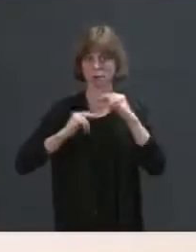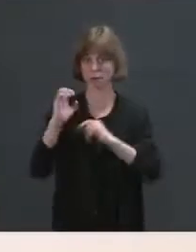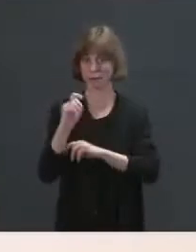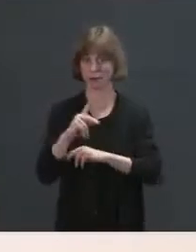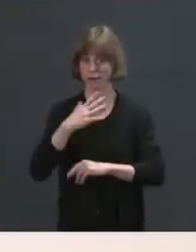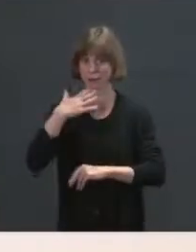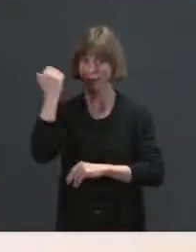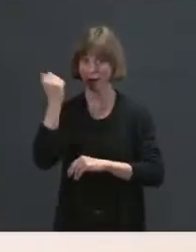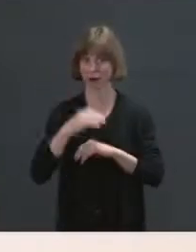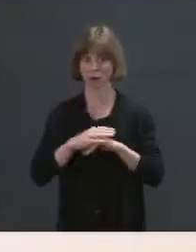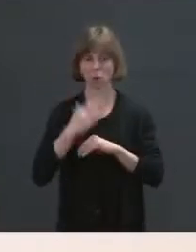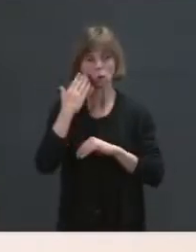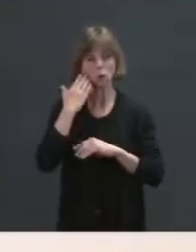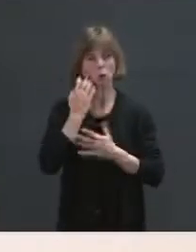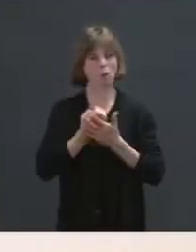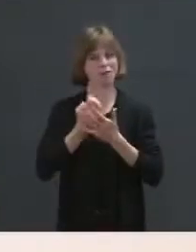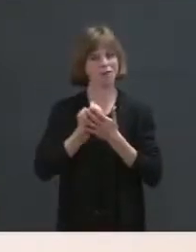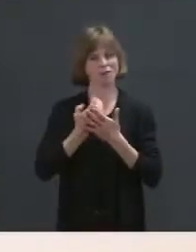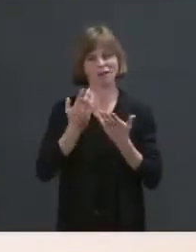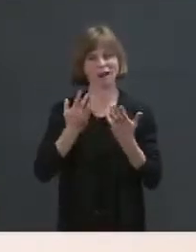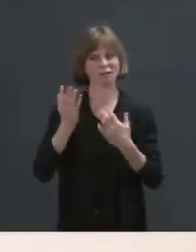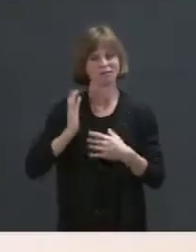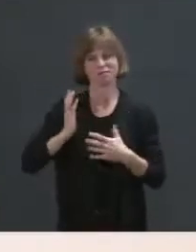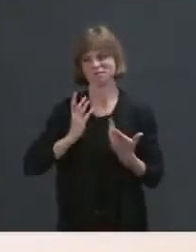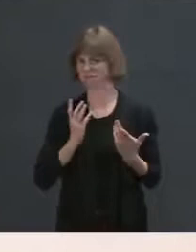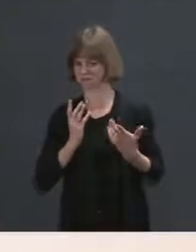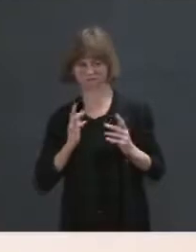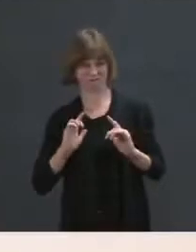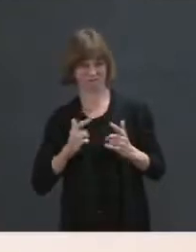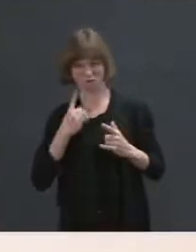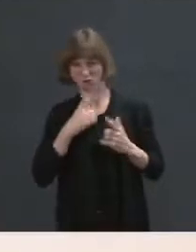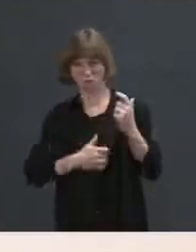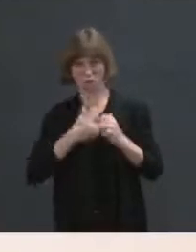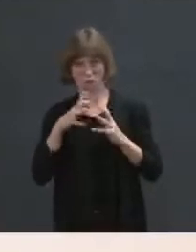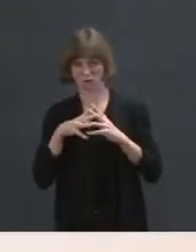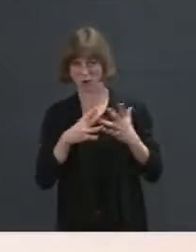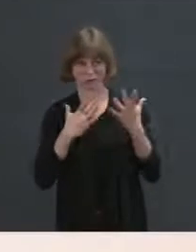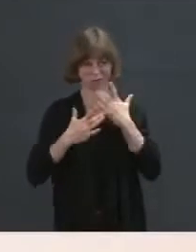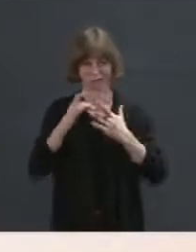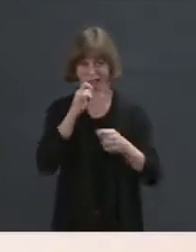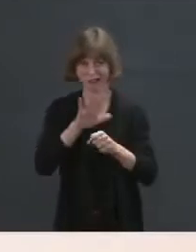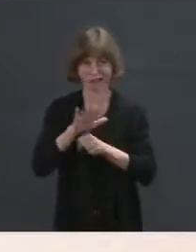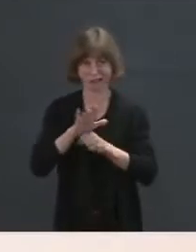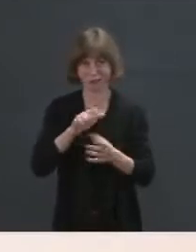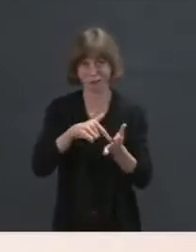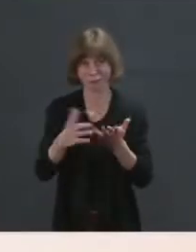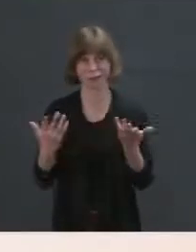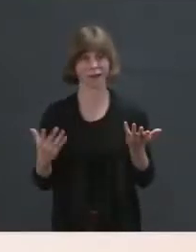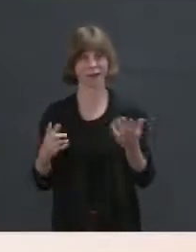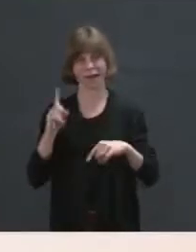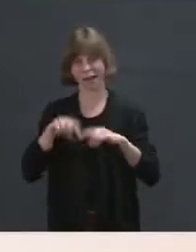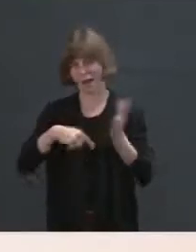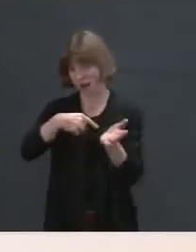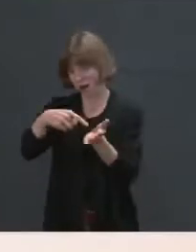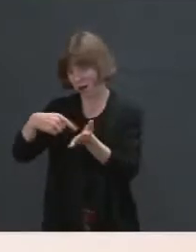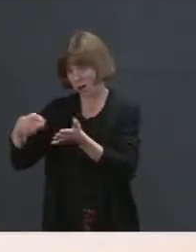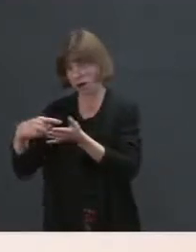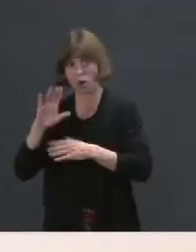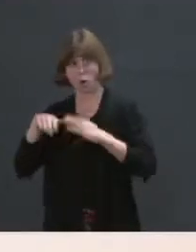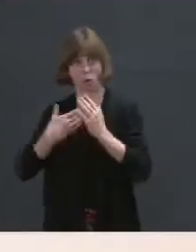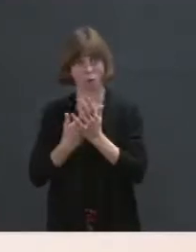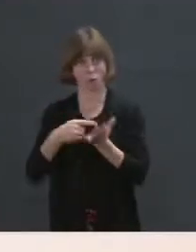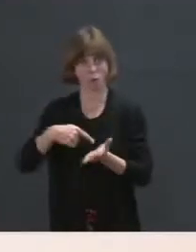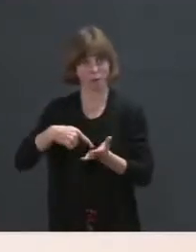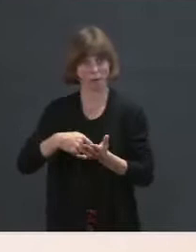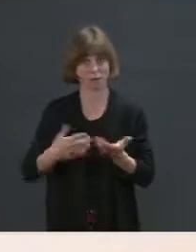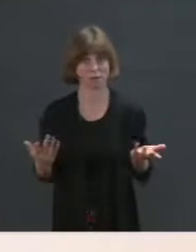not working for most Americans. Worker pay was too low. Many families could not make ends meet. Many of the jobs that served